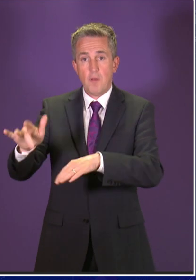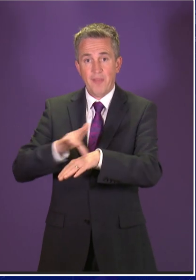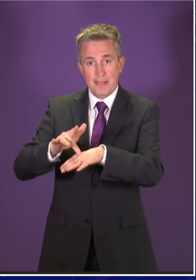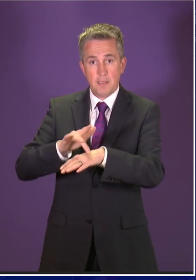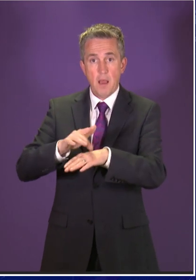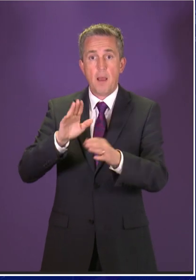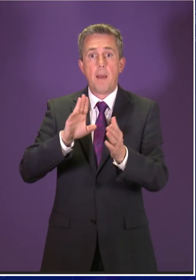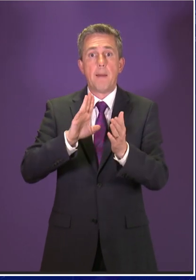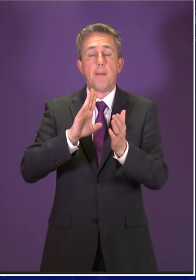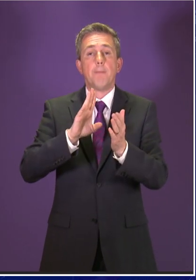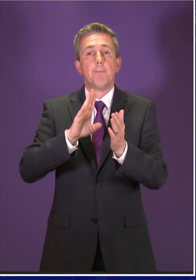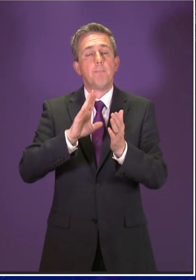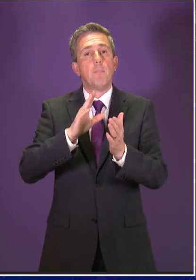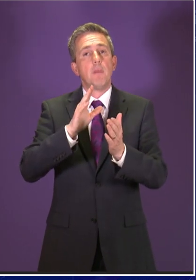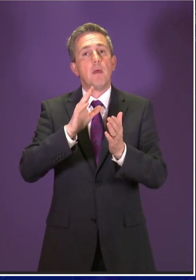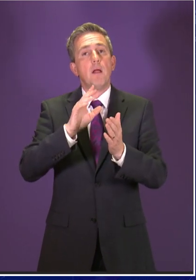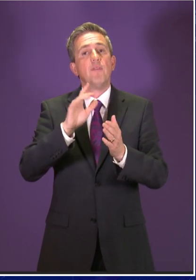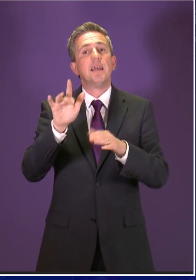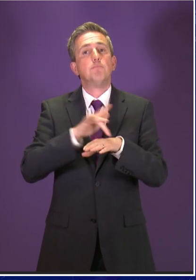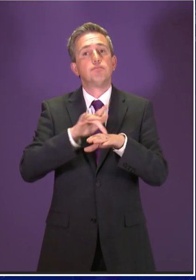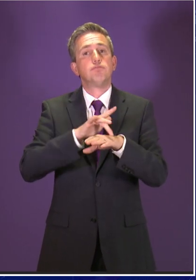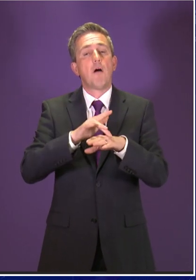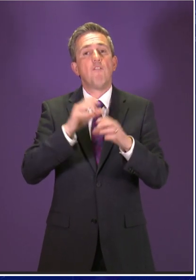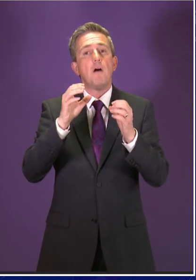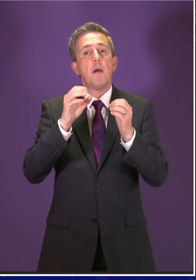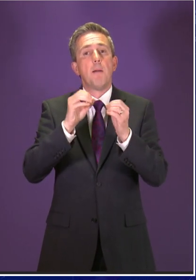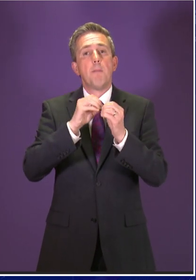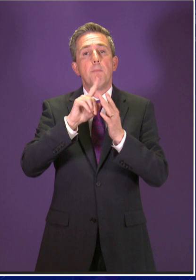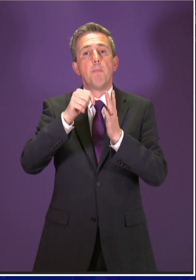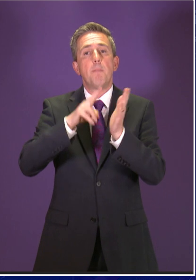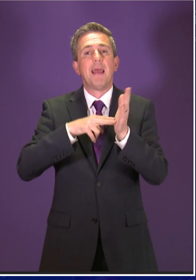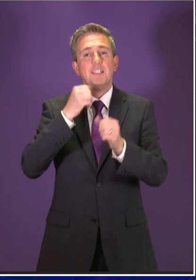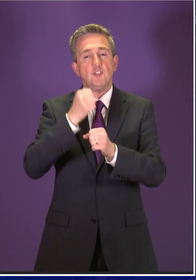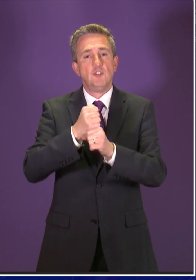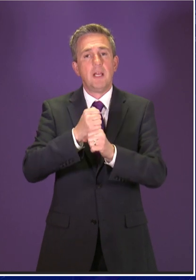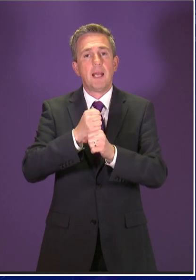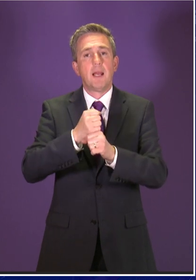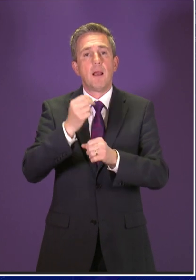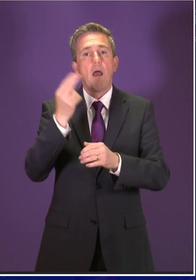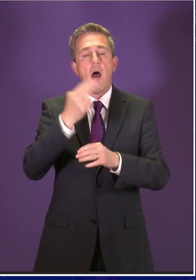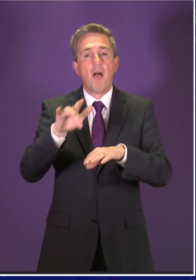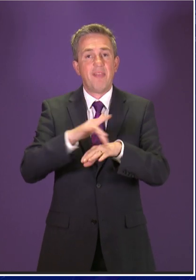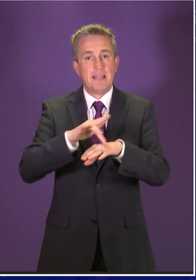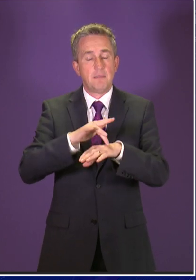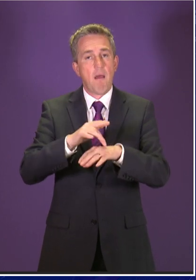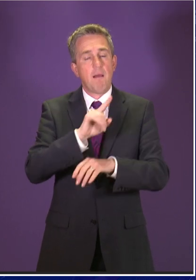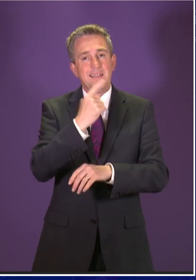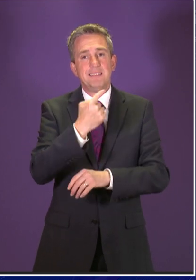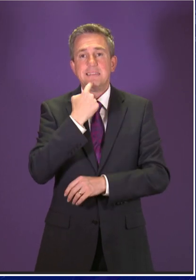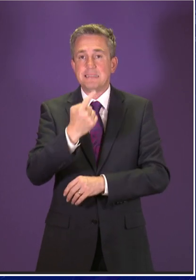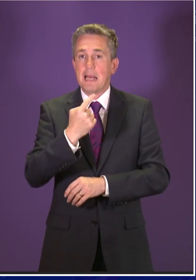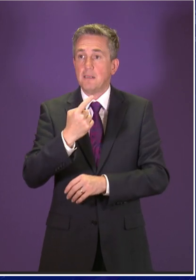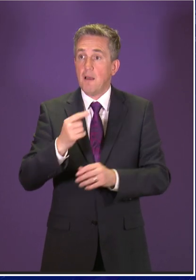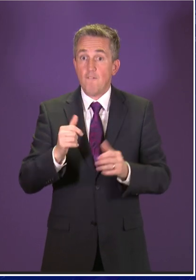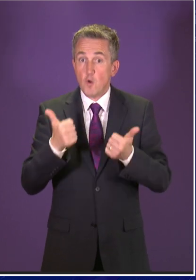to Mr. Yu Shuji, the late artistic director of Beijing People's Art Theatre, theatre at its best must